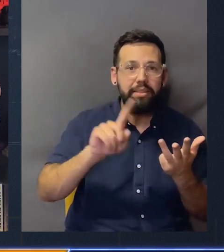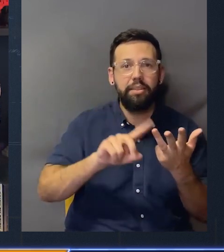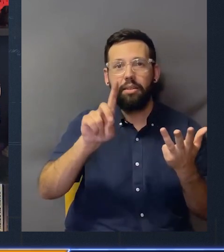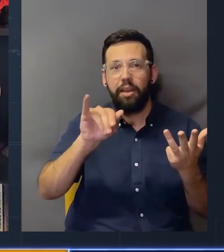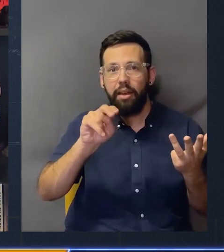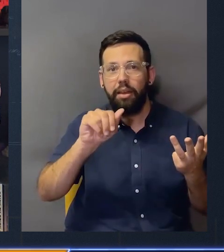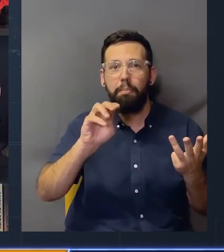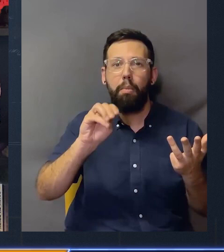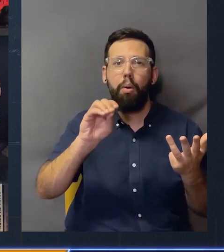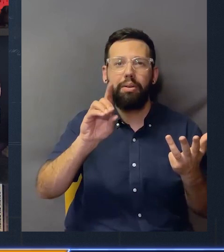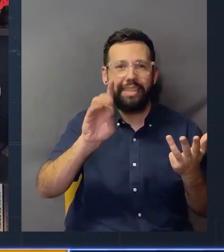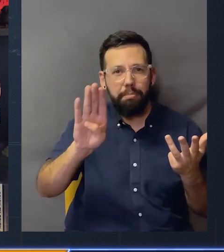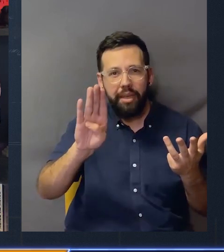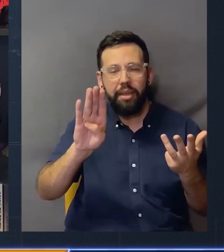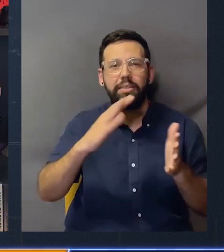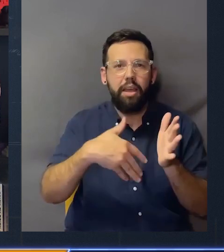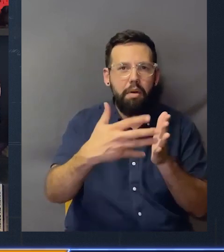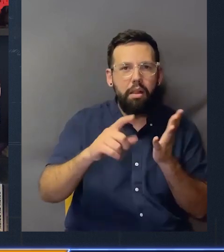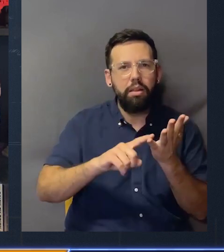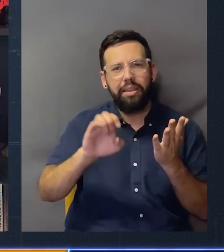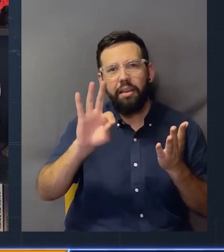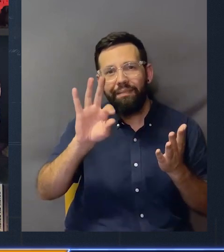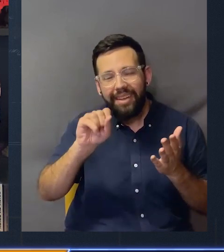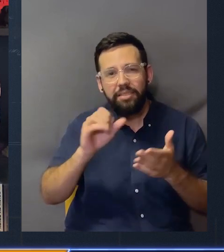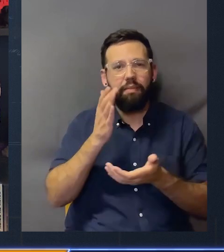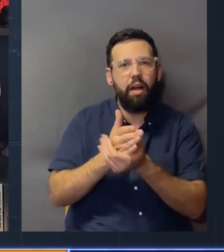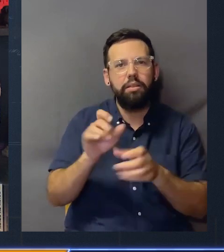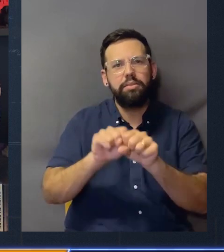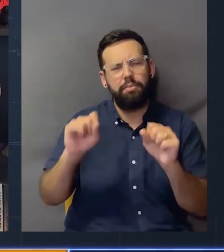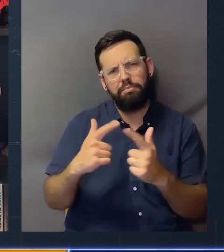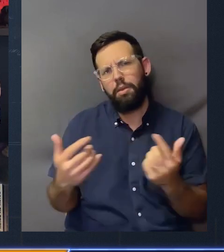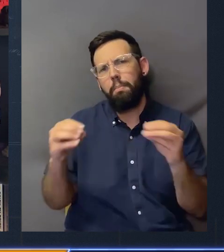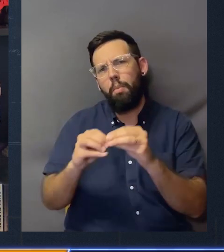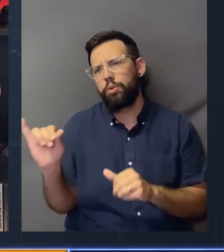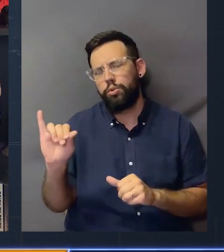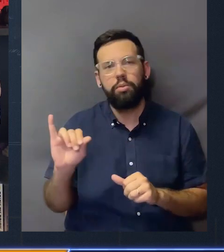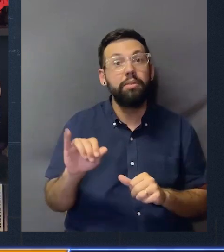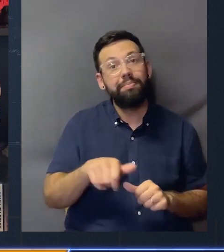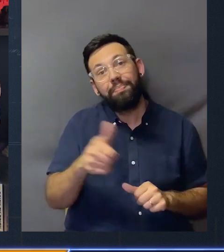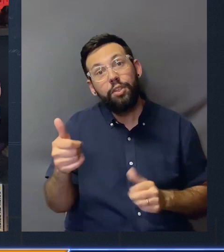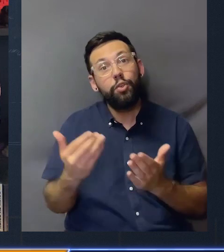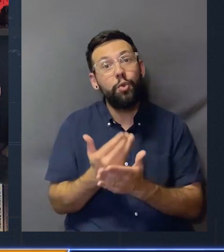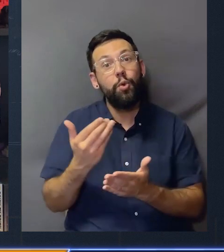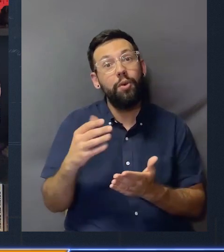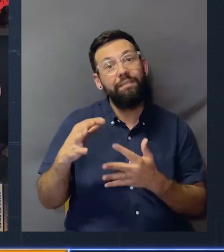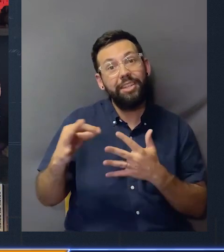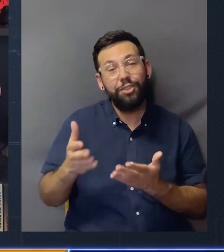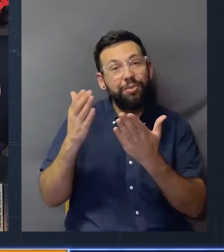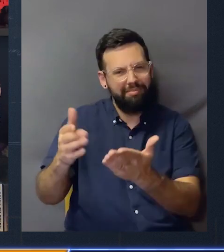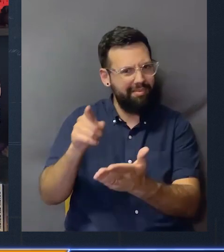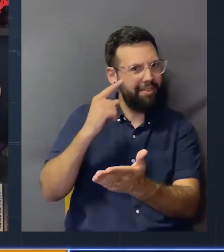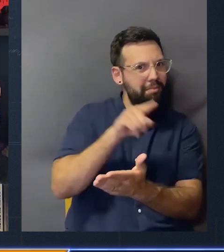file systems, and more. The new feature, I think this is really awesome, and I think you're going to like it a lot. It's called Crash Consistent